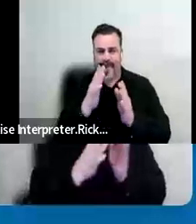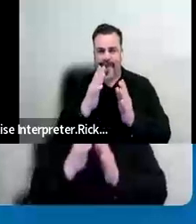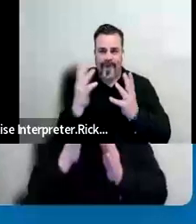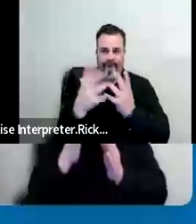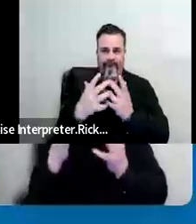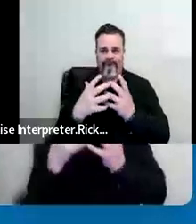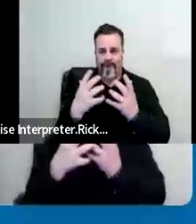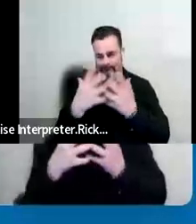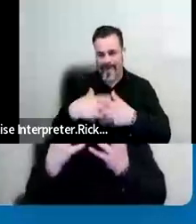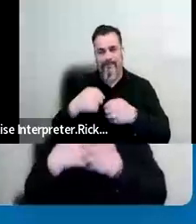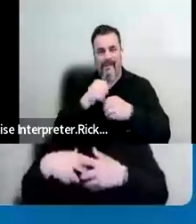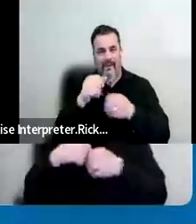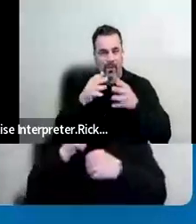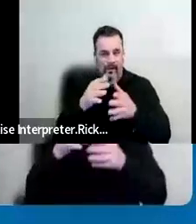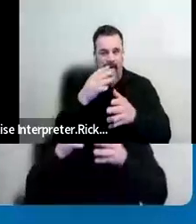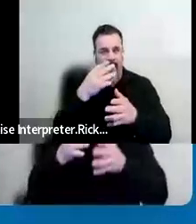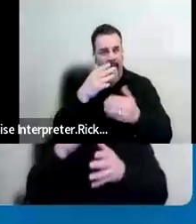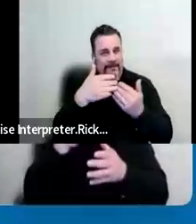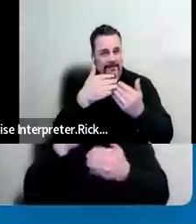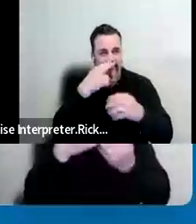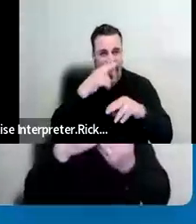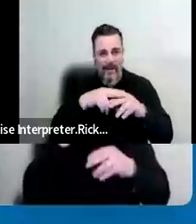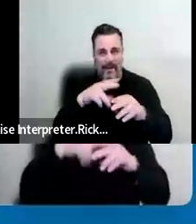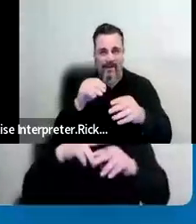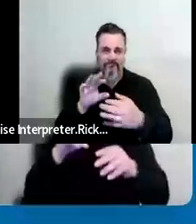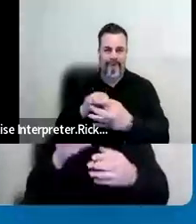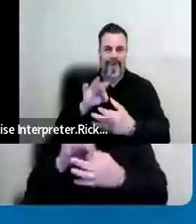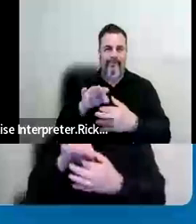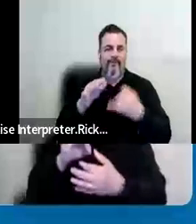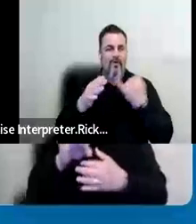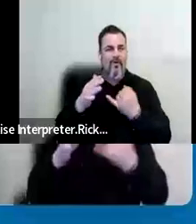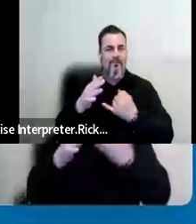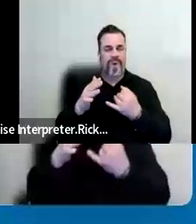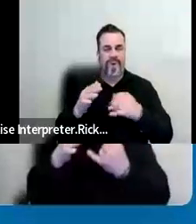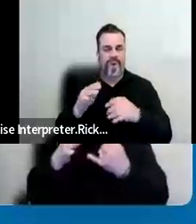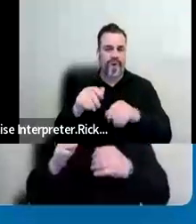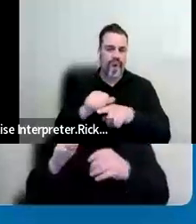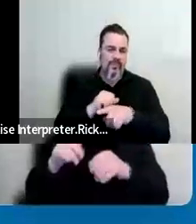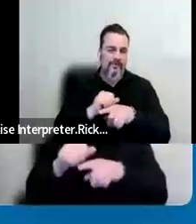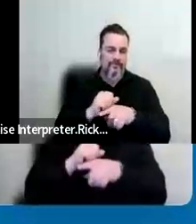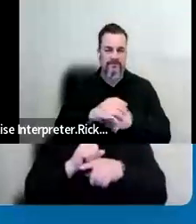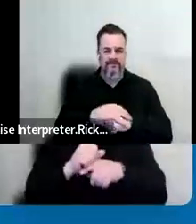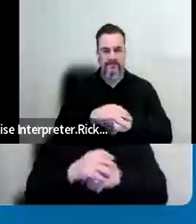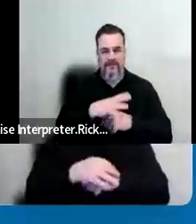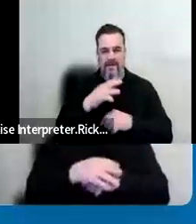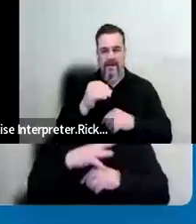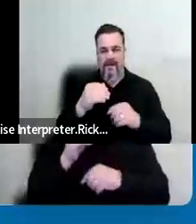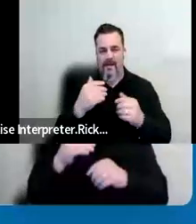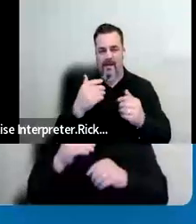is easy, fun, and also part of the art practice. And I have some